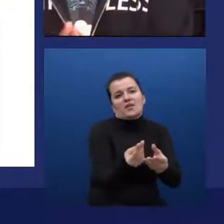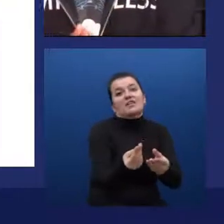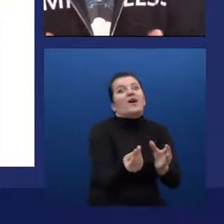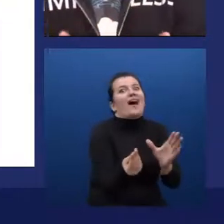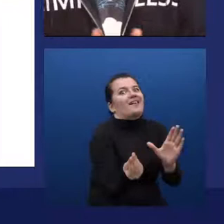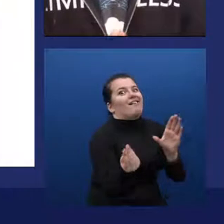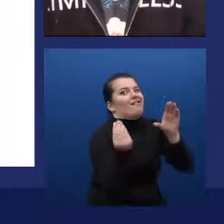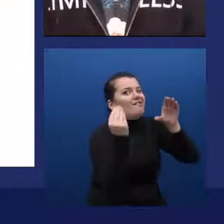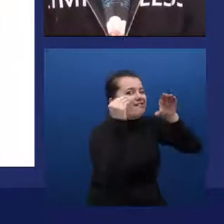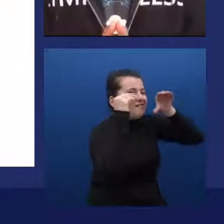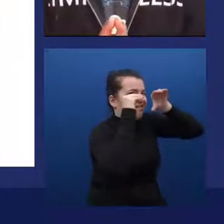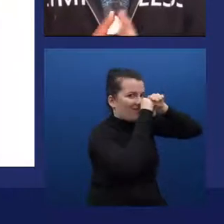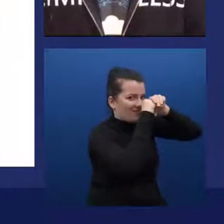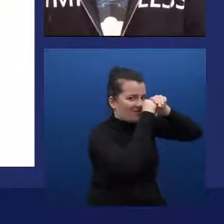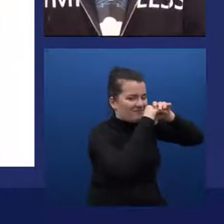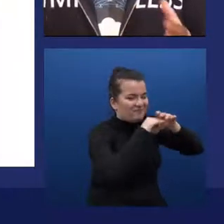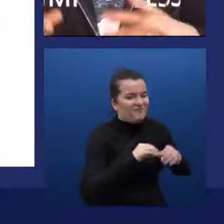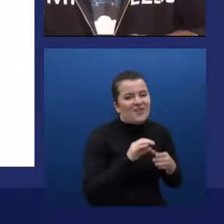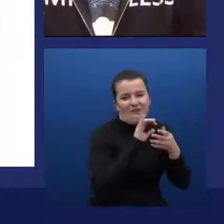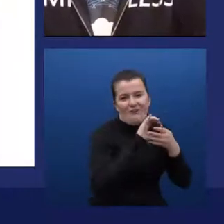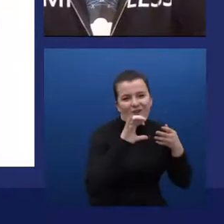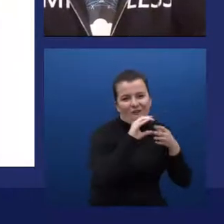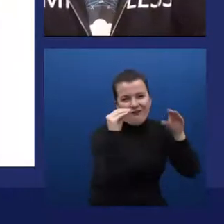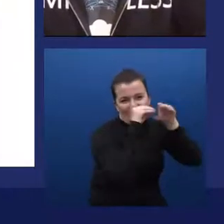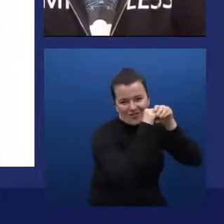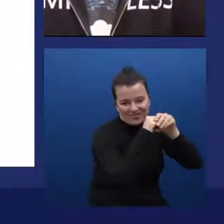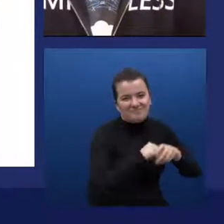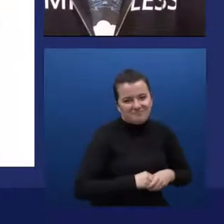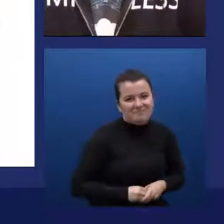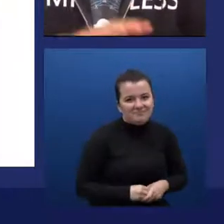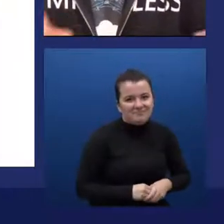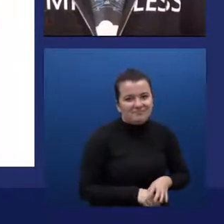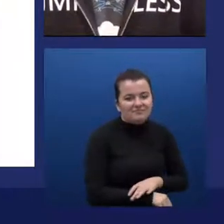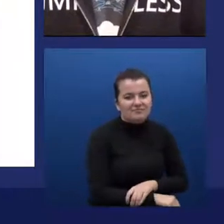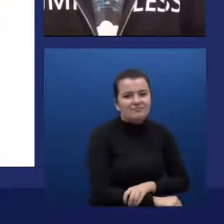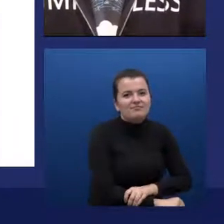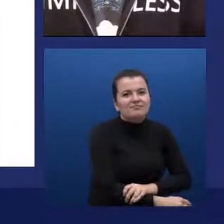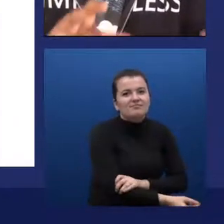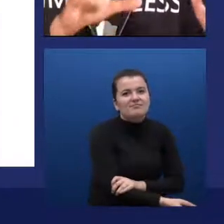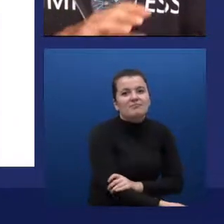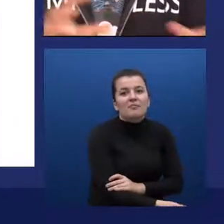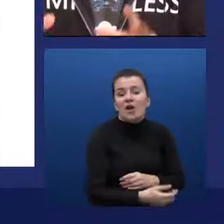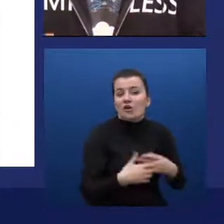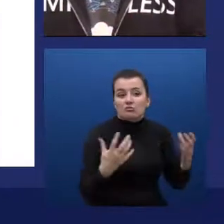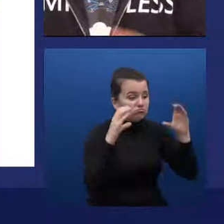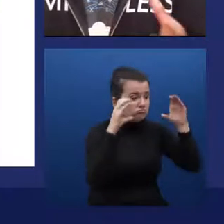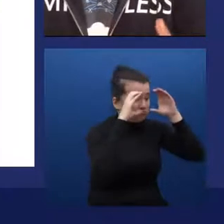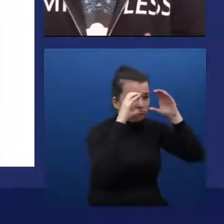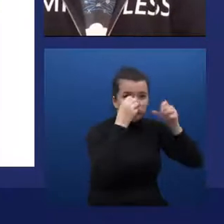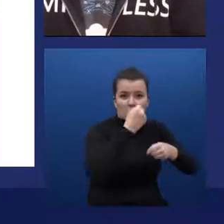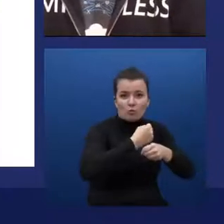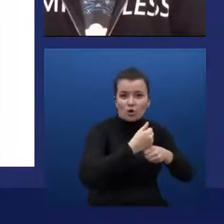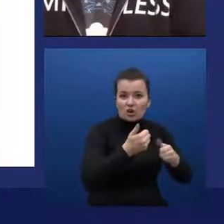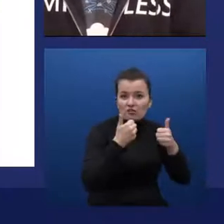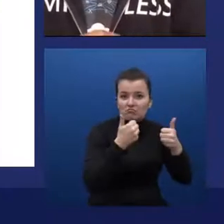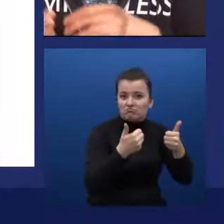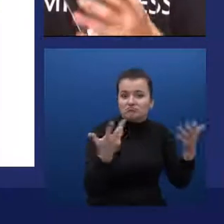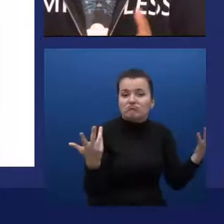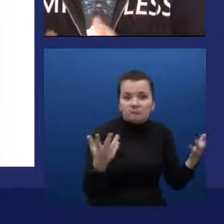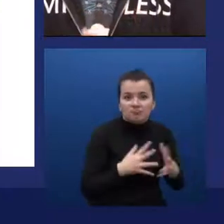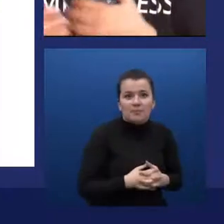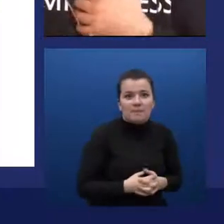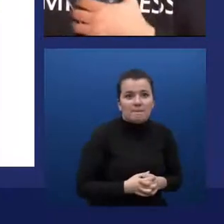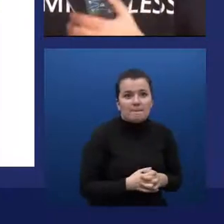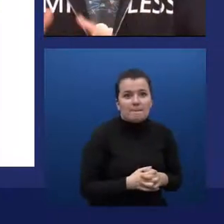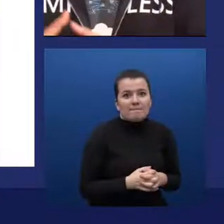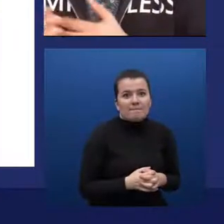made available the original fork code that's available in terms of this solution, which everything here works in terms of the model file and made available.